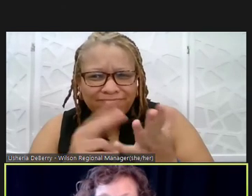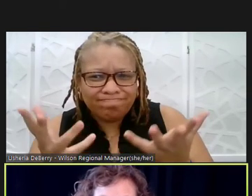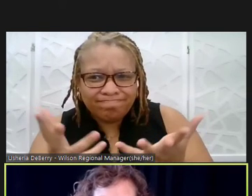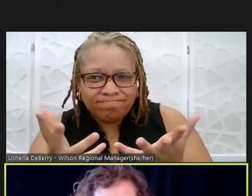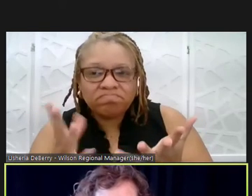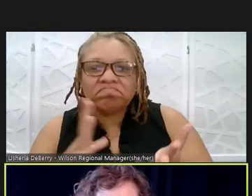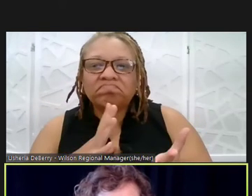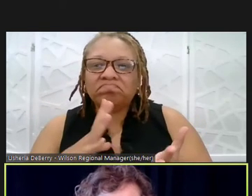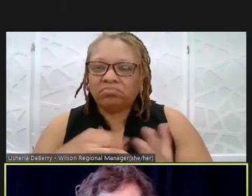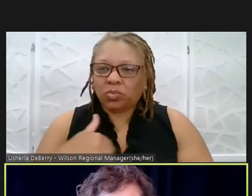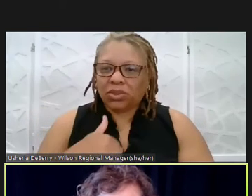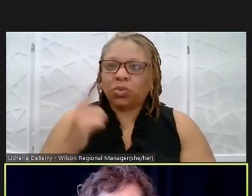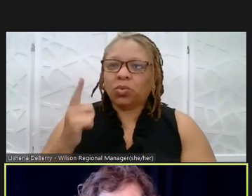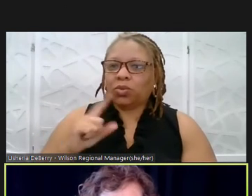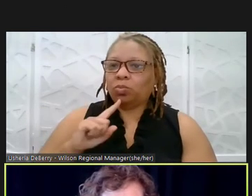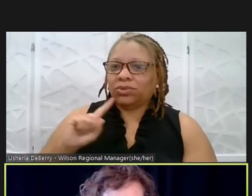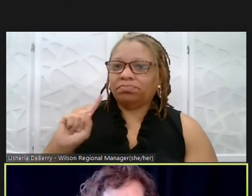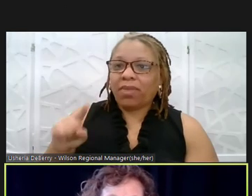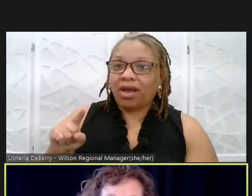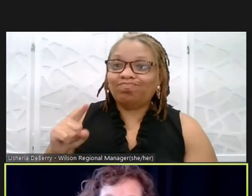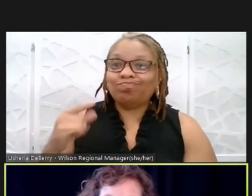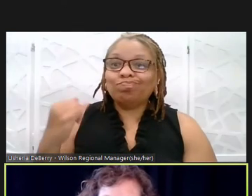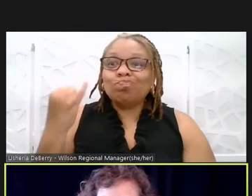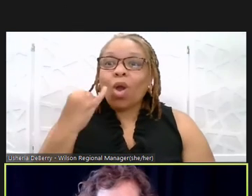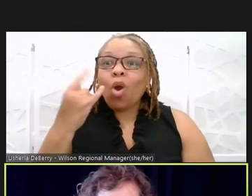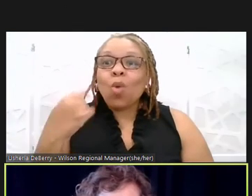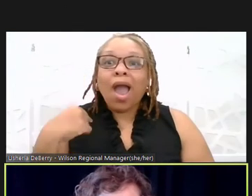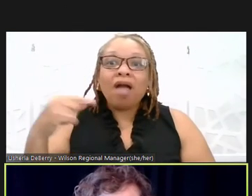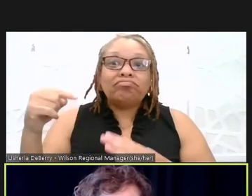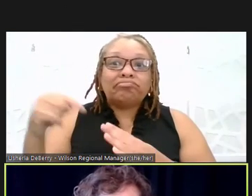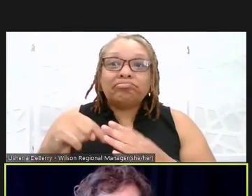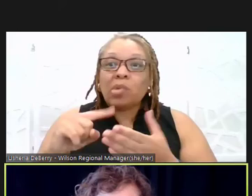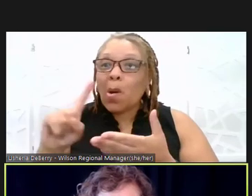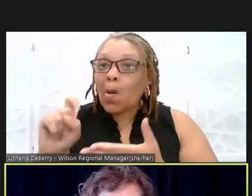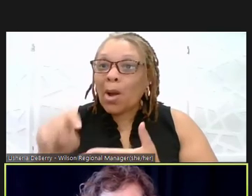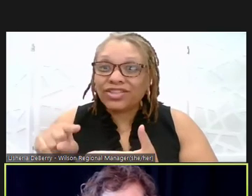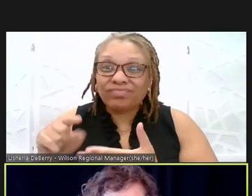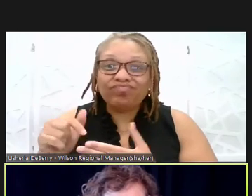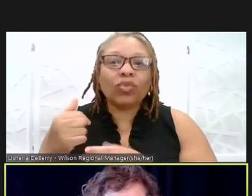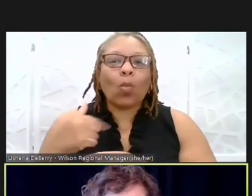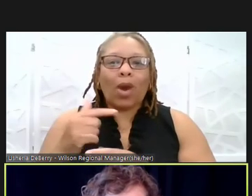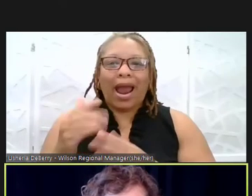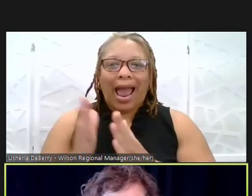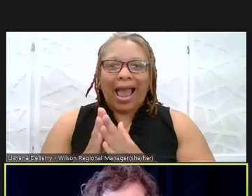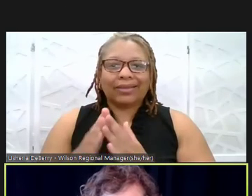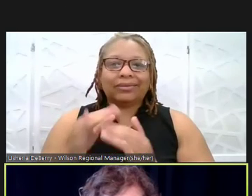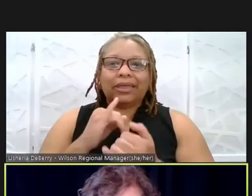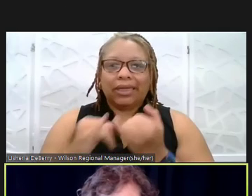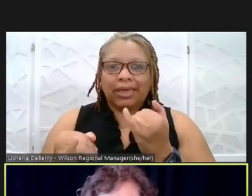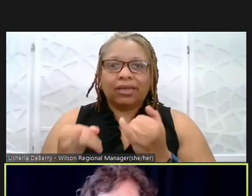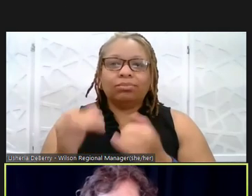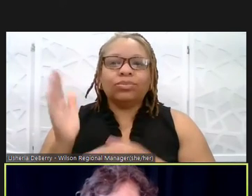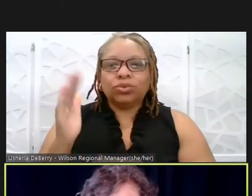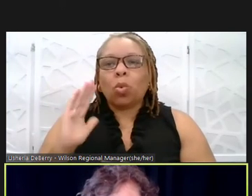So if you need a clarifying question and you have something to ask or you have something to add,